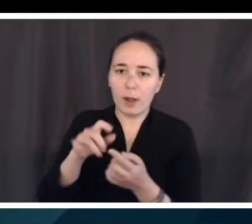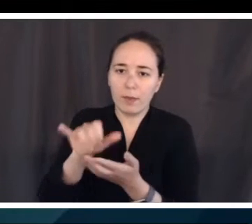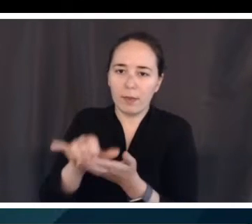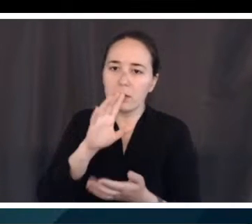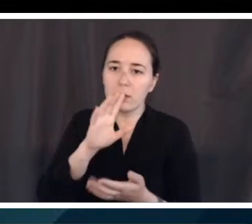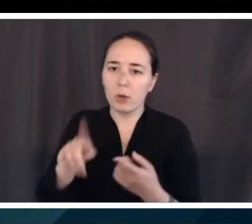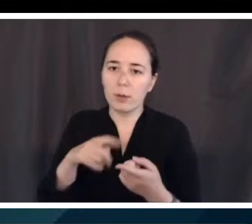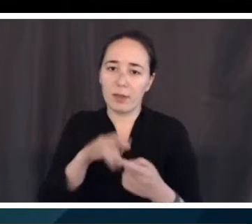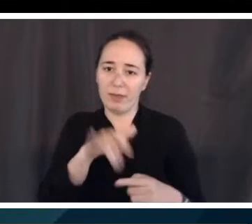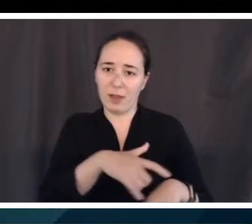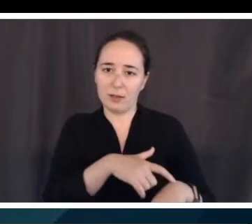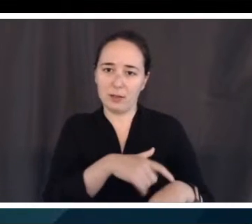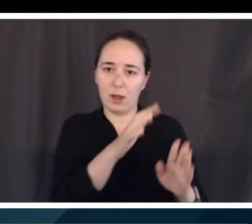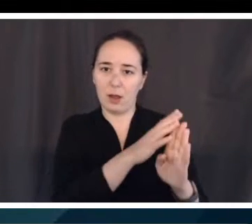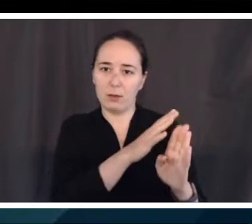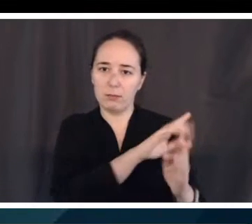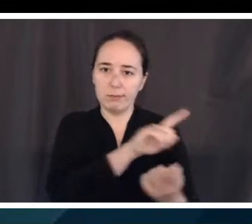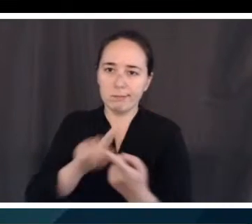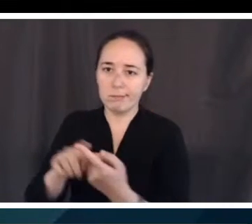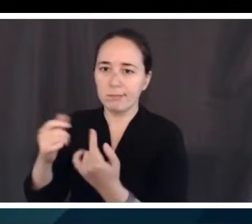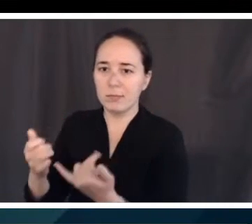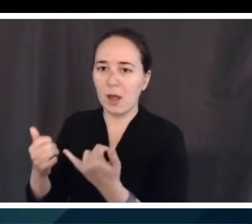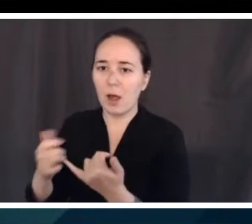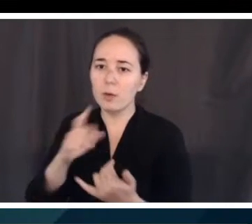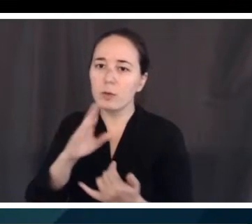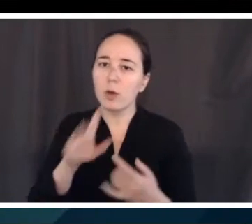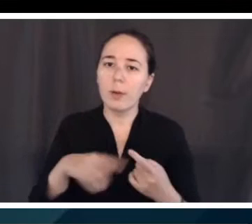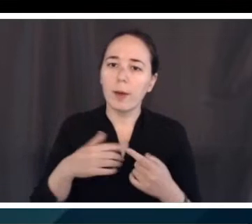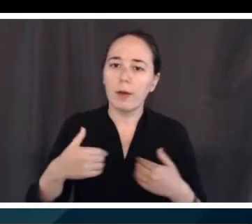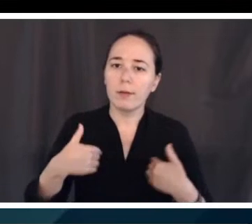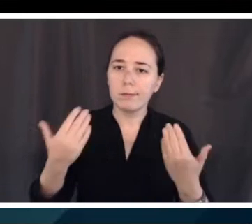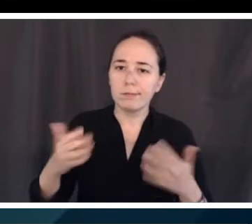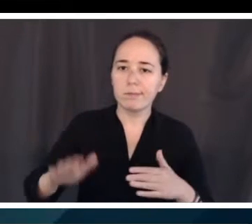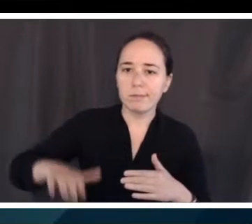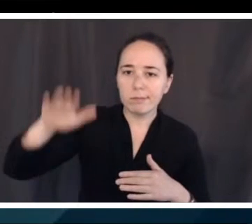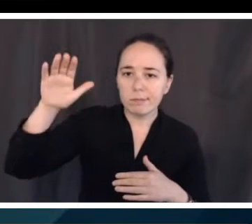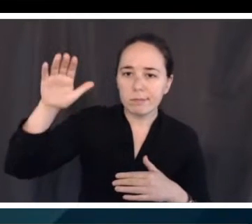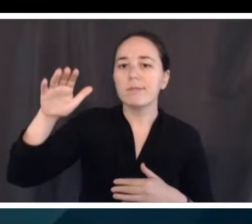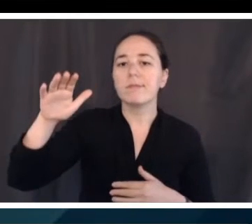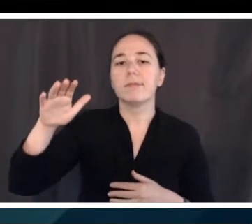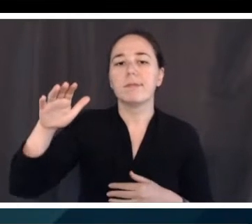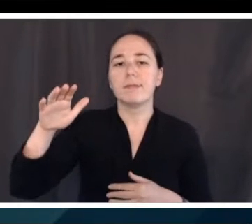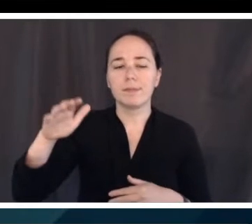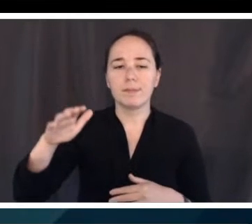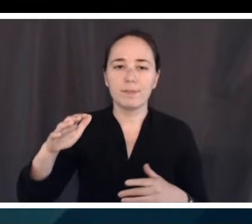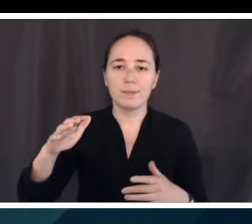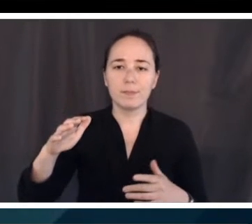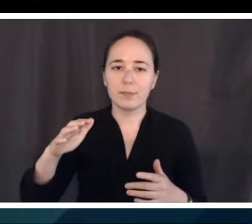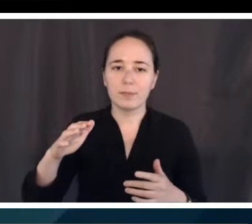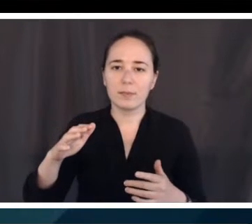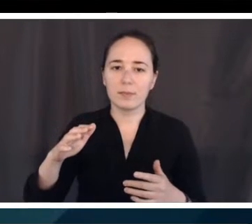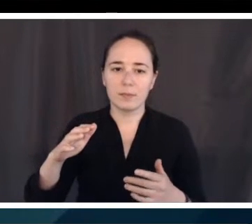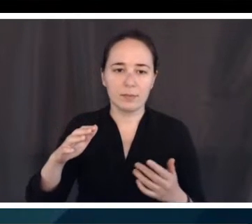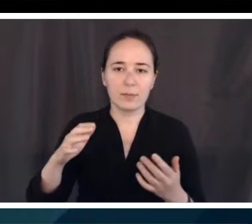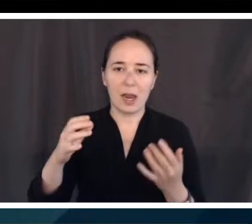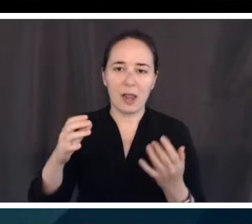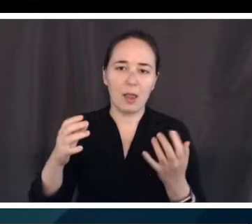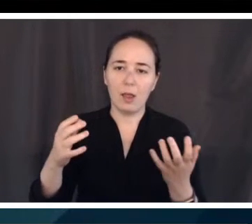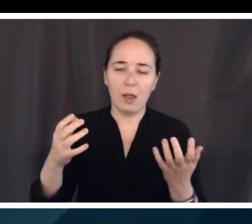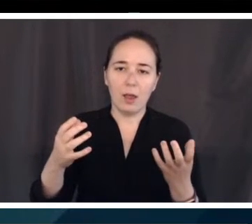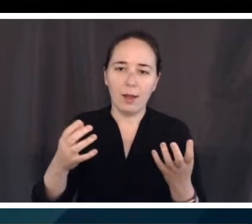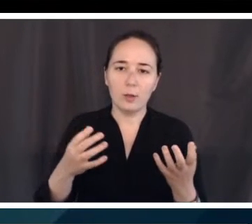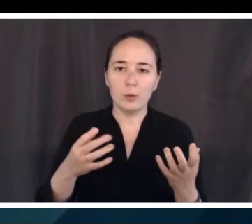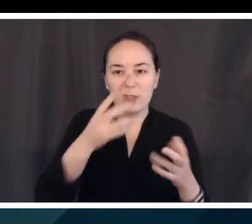as again going from this child musician to someone who's does it professionally day in and day out